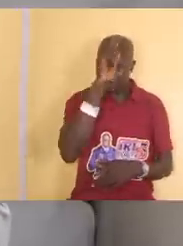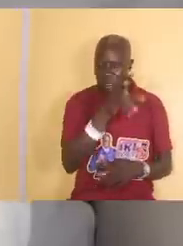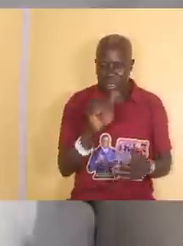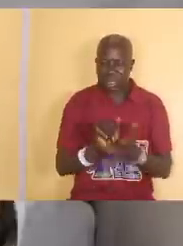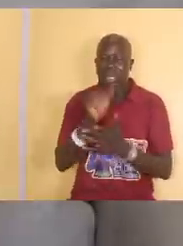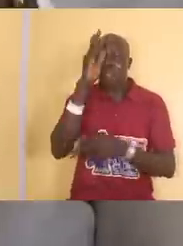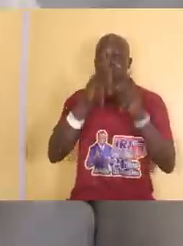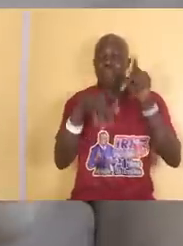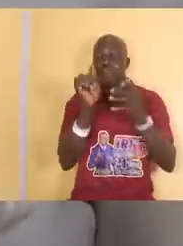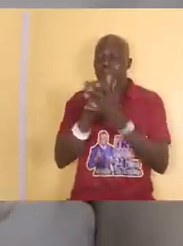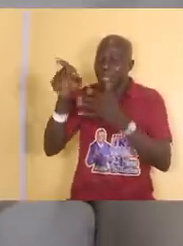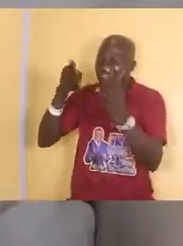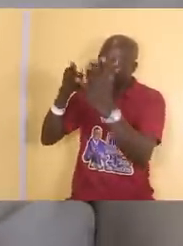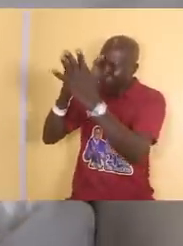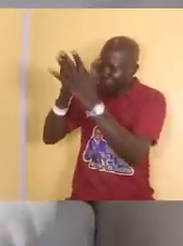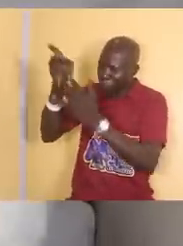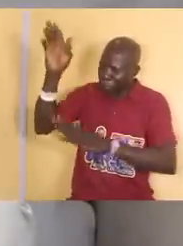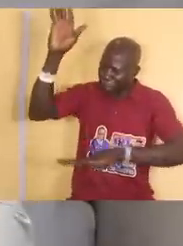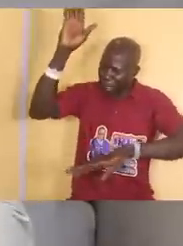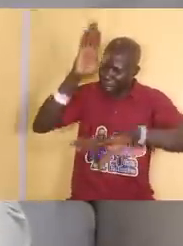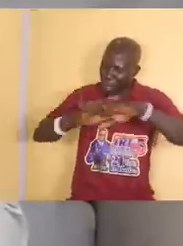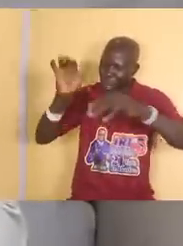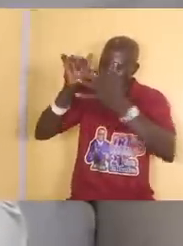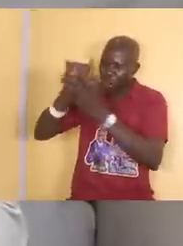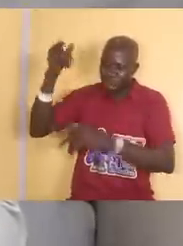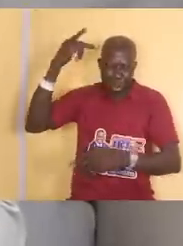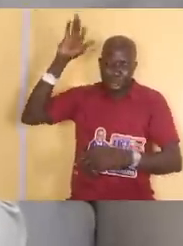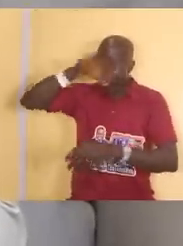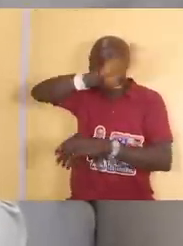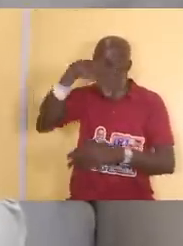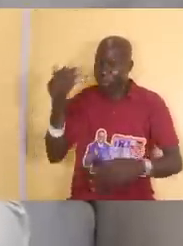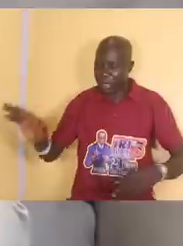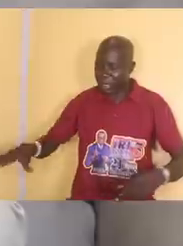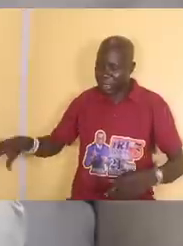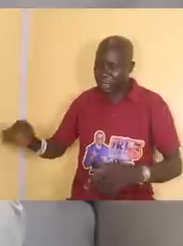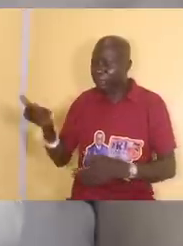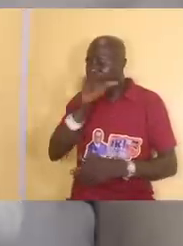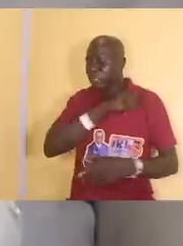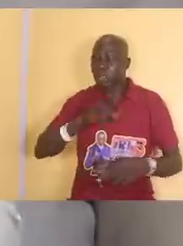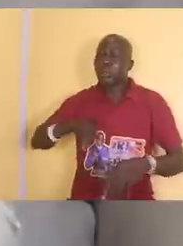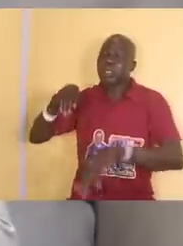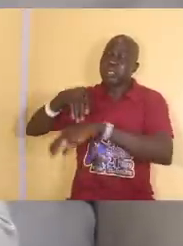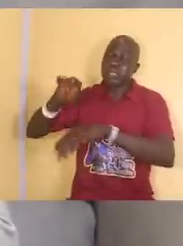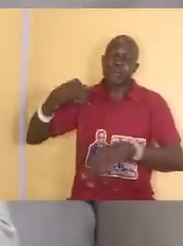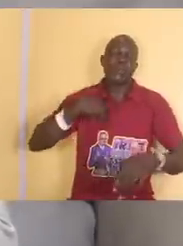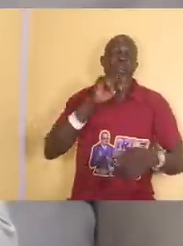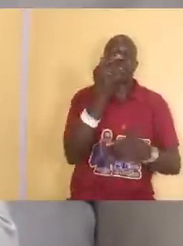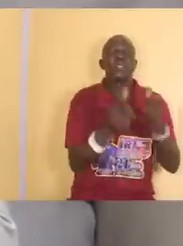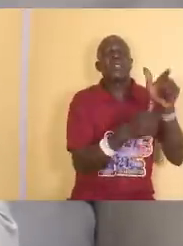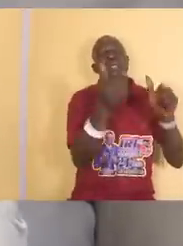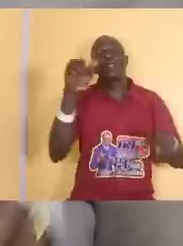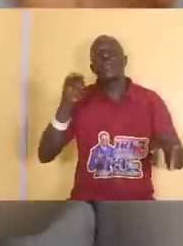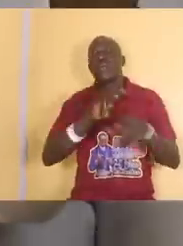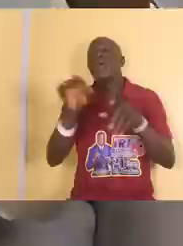is sir. The people that they pay over their children. The last time they gave